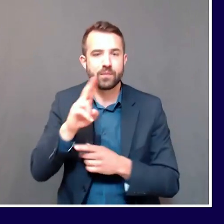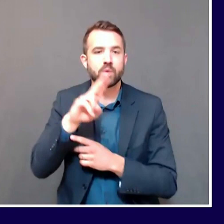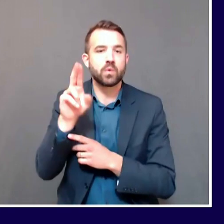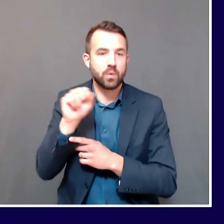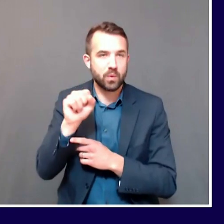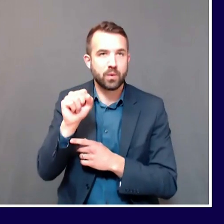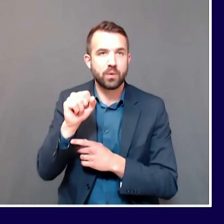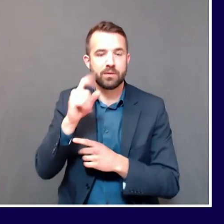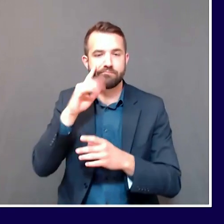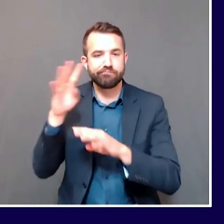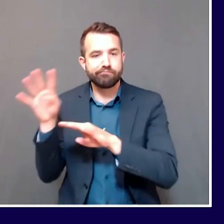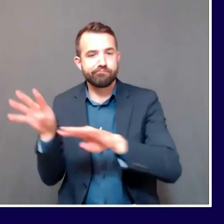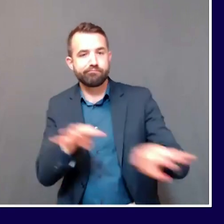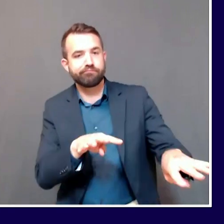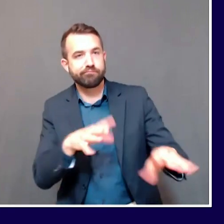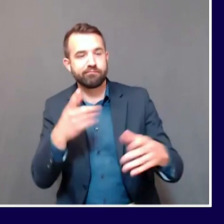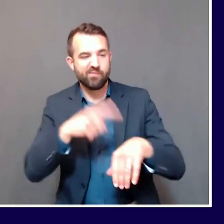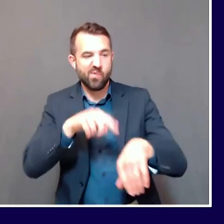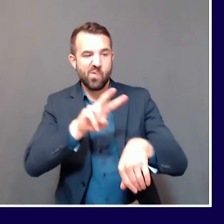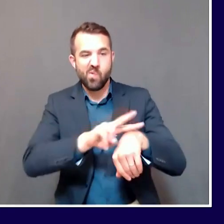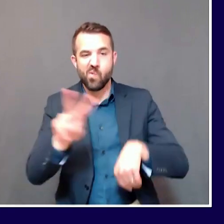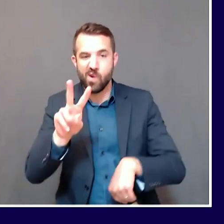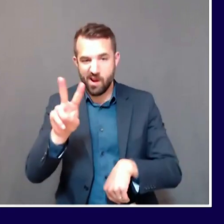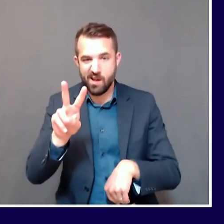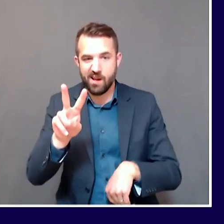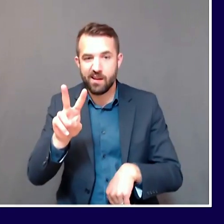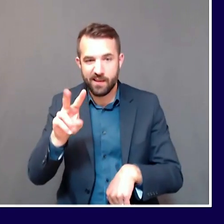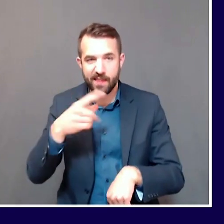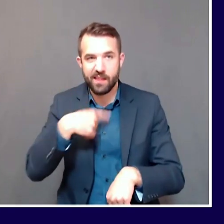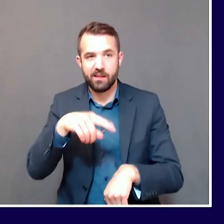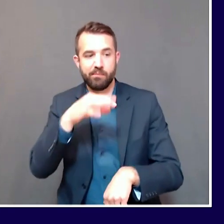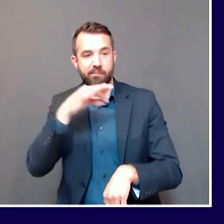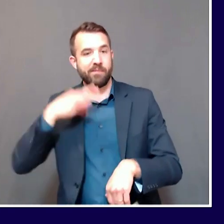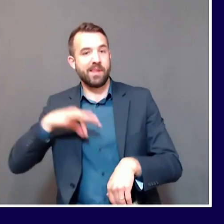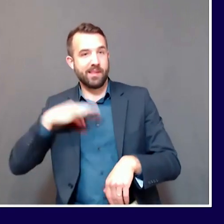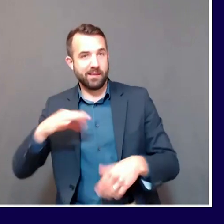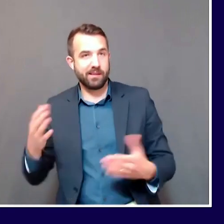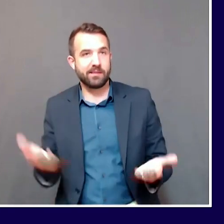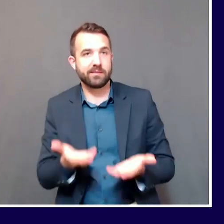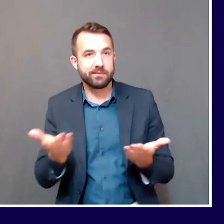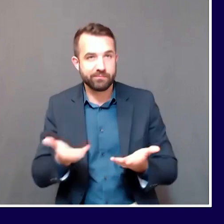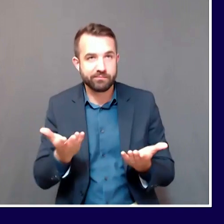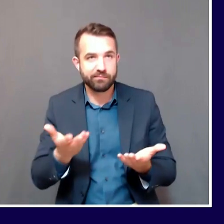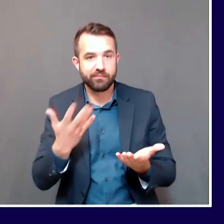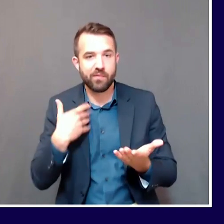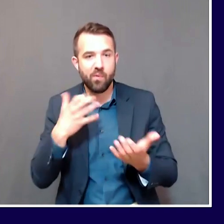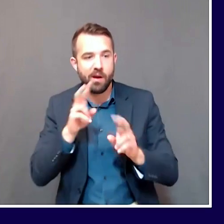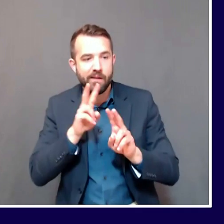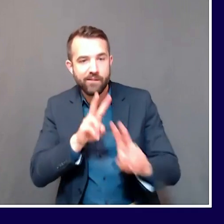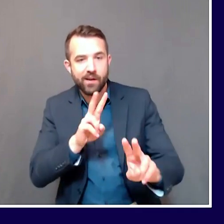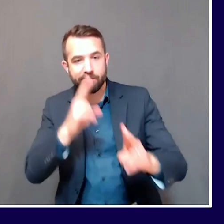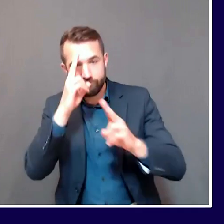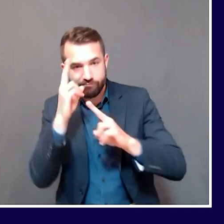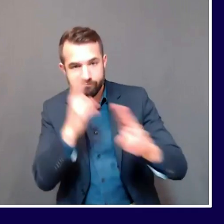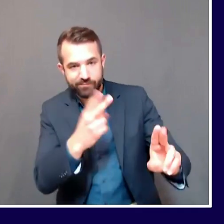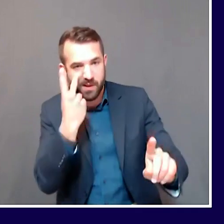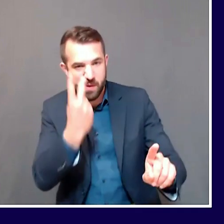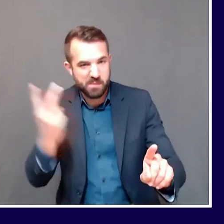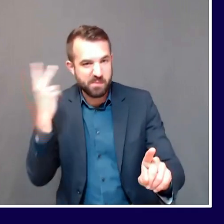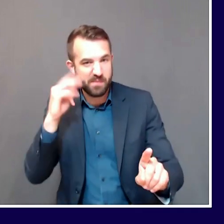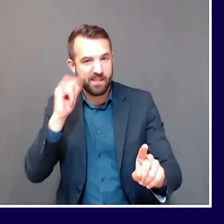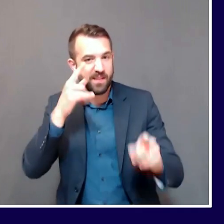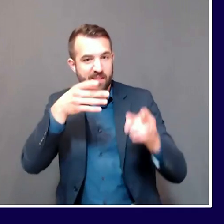from now will be focused on Minneapolis for the memorial service honoring the life of Mr. George